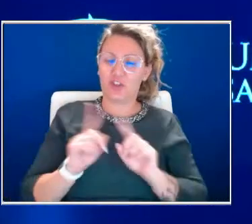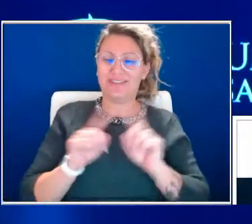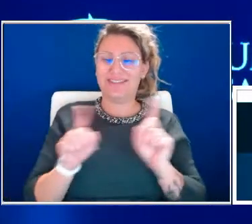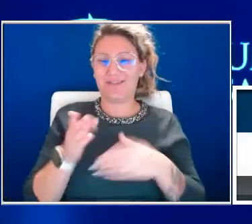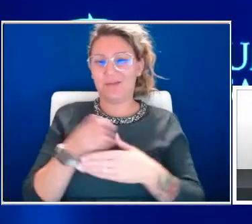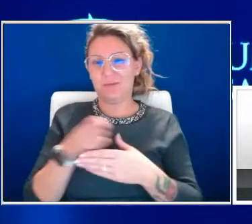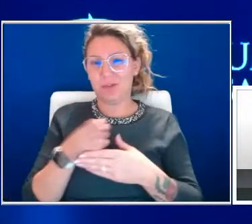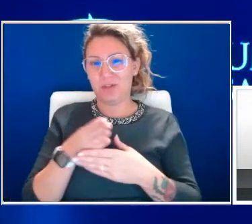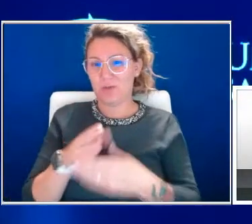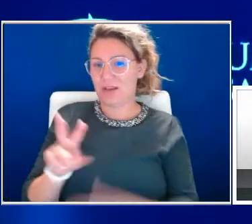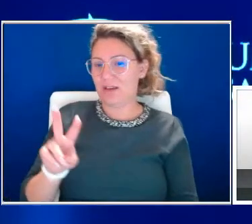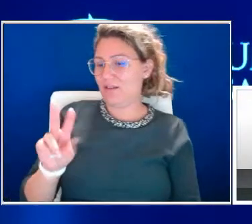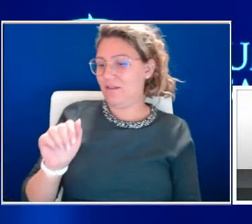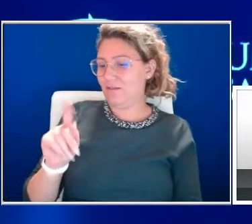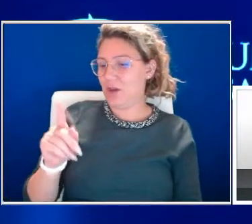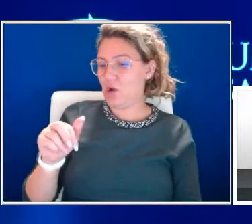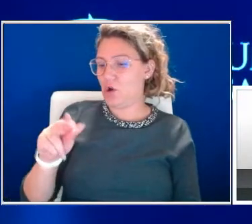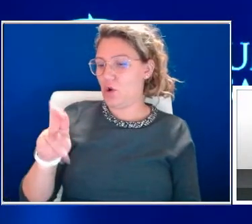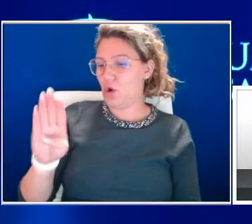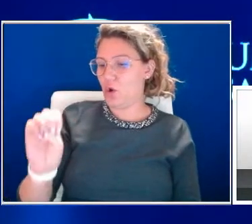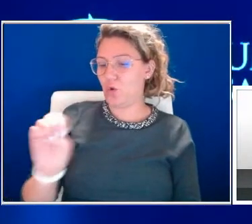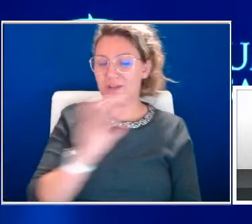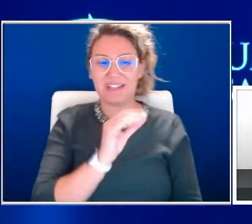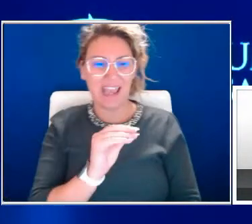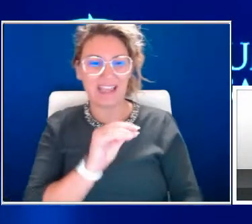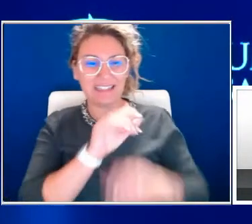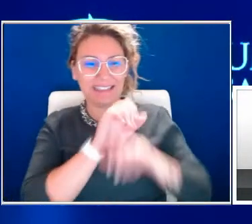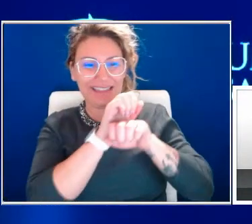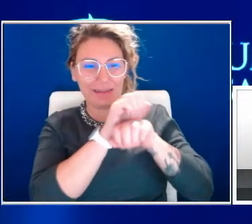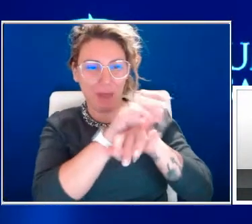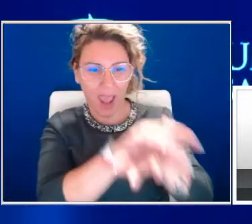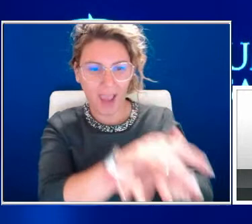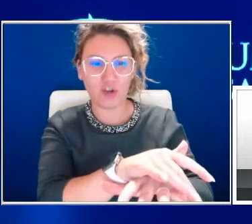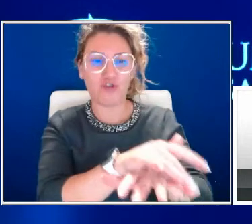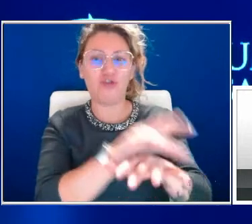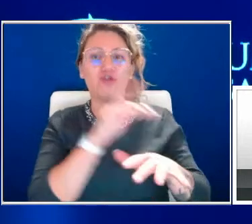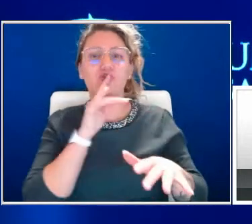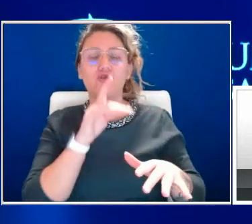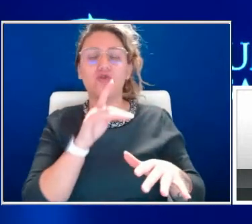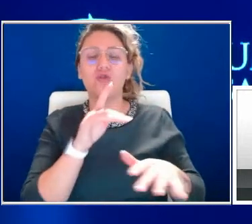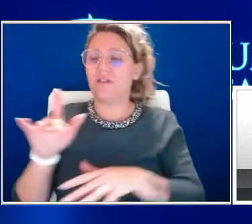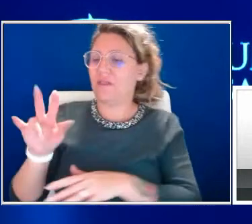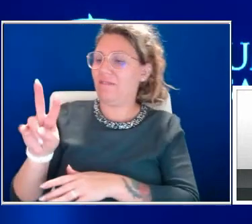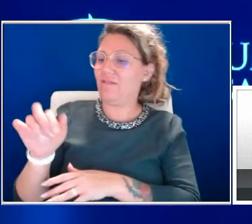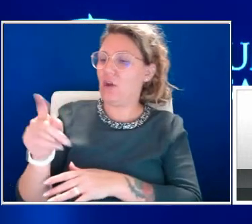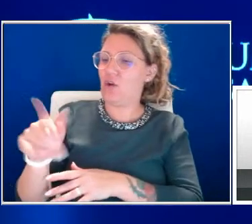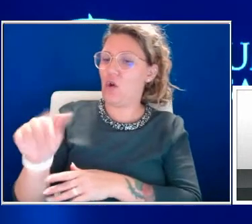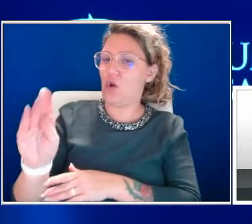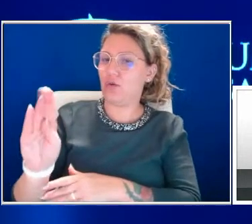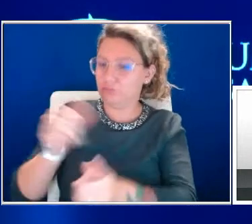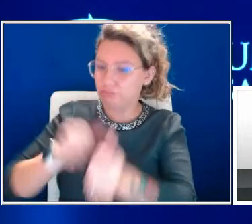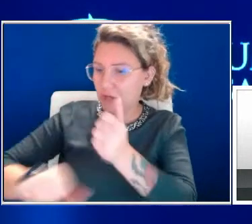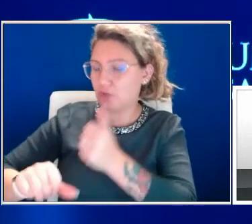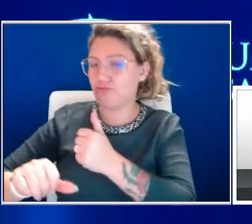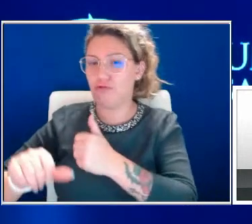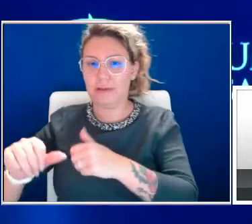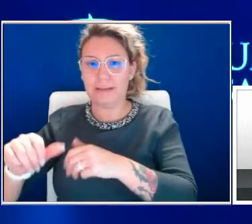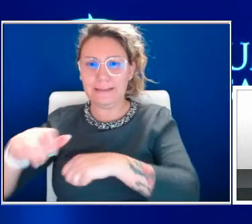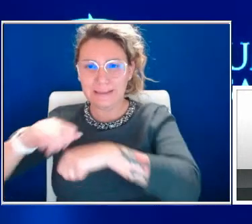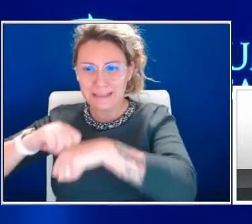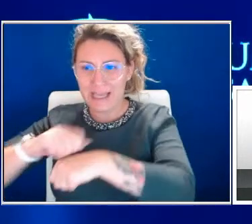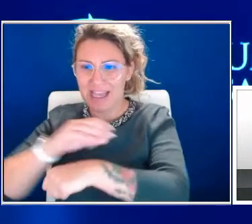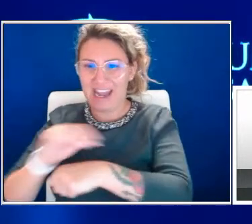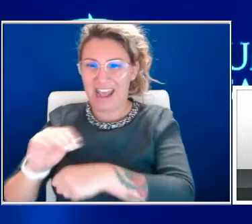as varicose veins and spider veins. Varicose veins are underneath the skin. They're greater than 3 millimeters in the standing position,